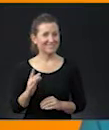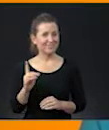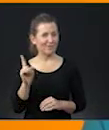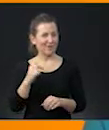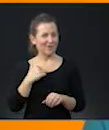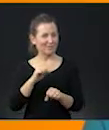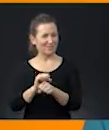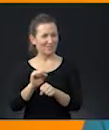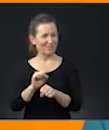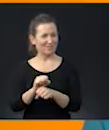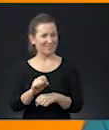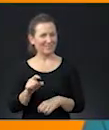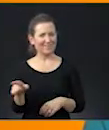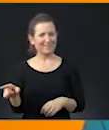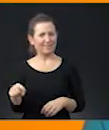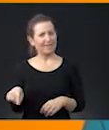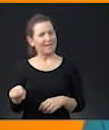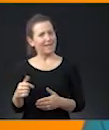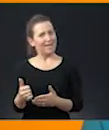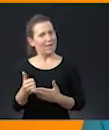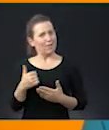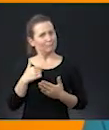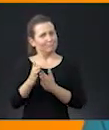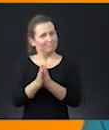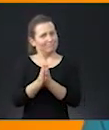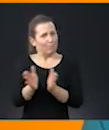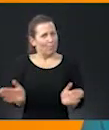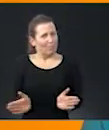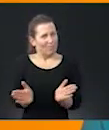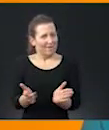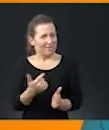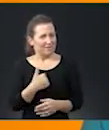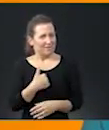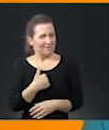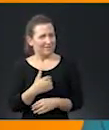at work, they give me a motivation.